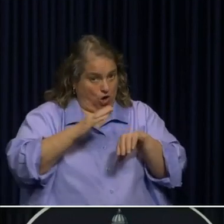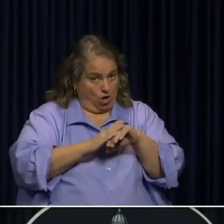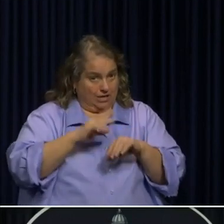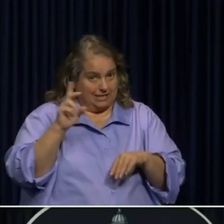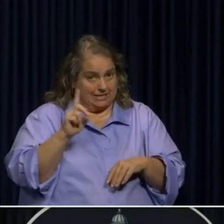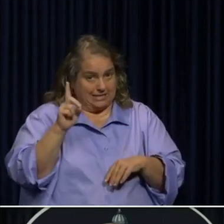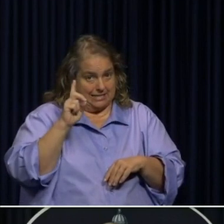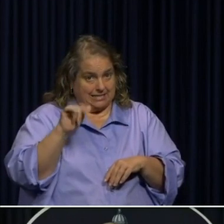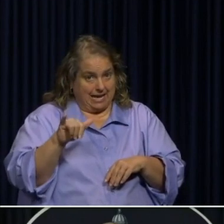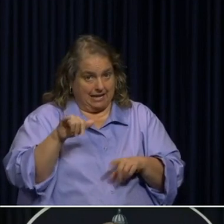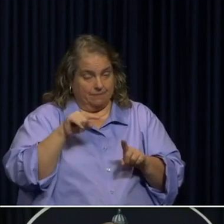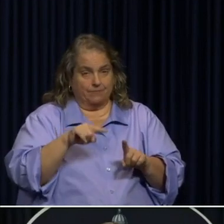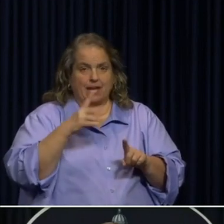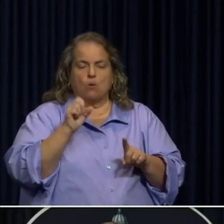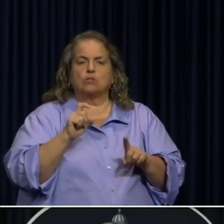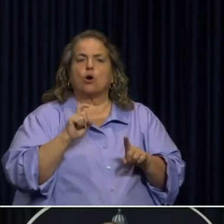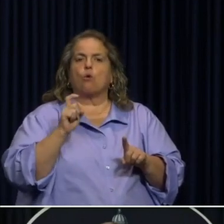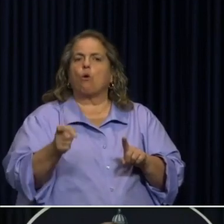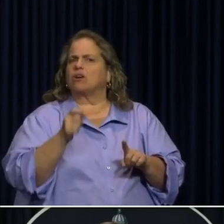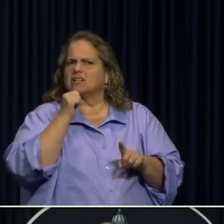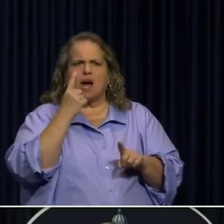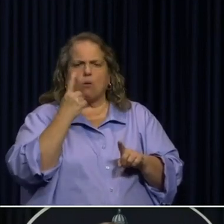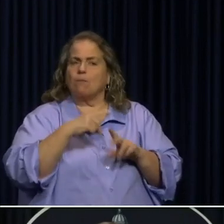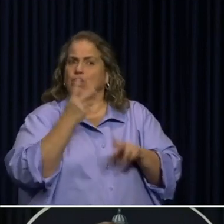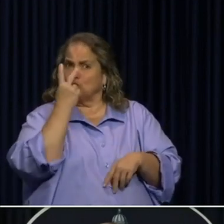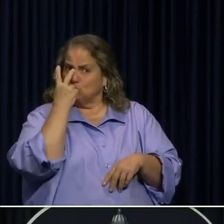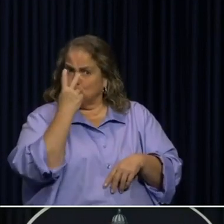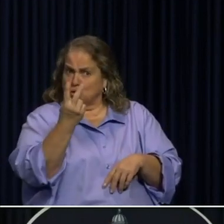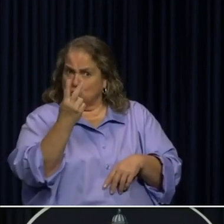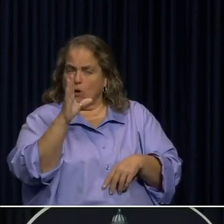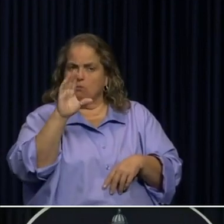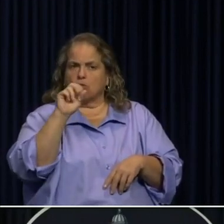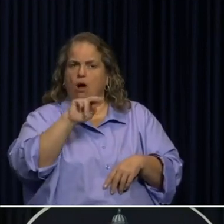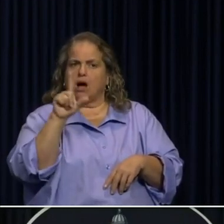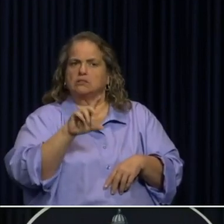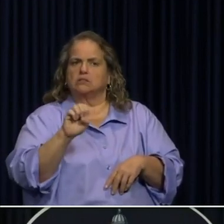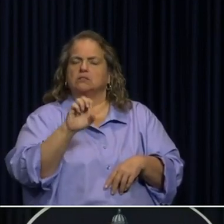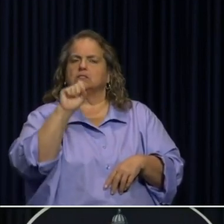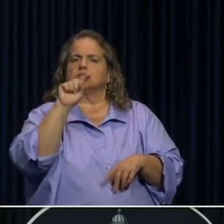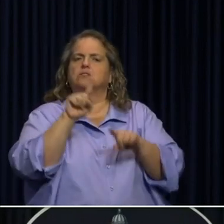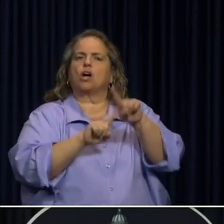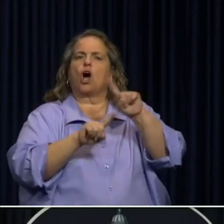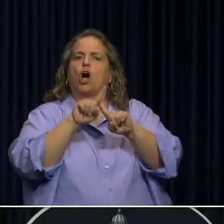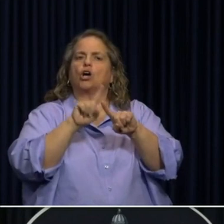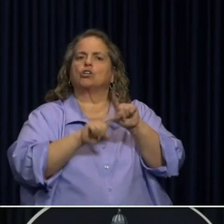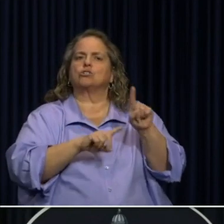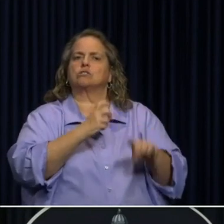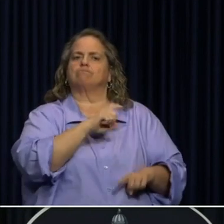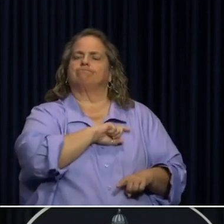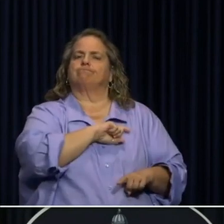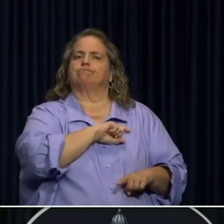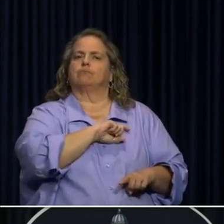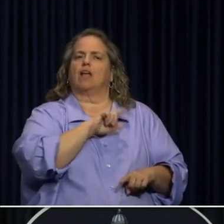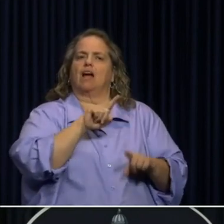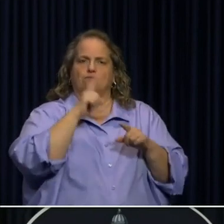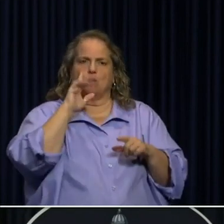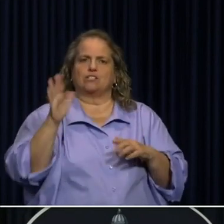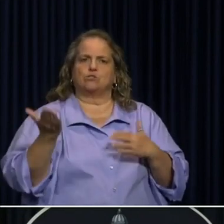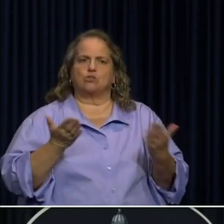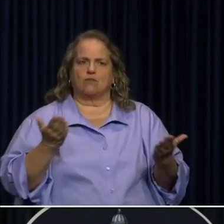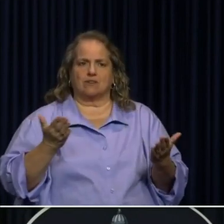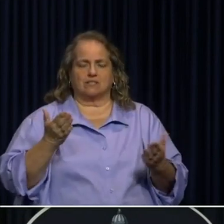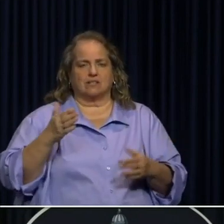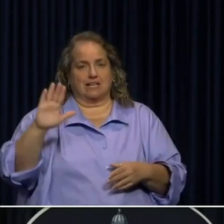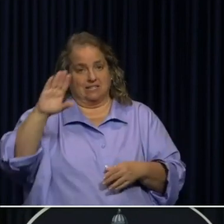was later awarded not one, but 2 Bronze Stars for his service. His son Richard says, "He was my hero. I